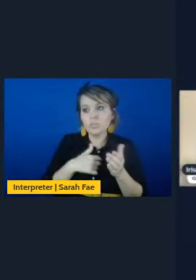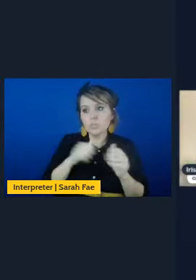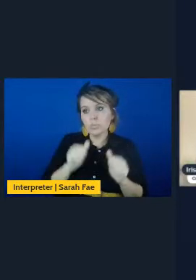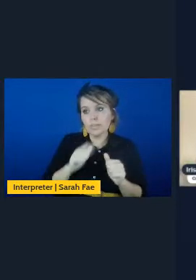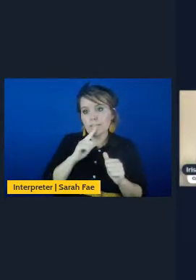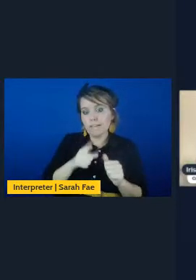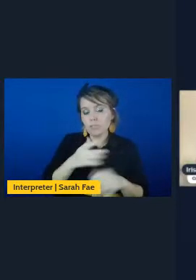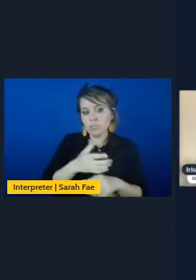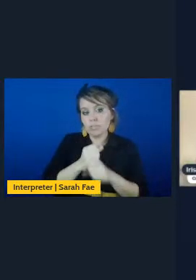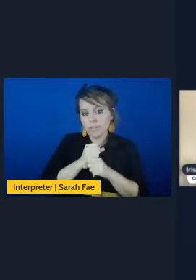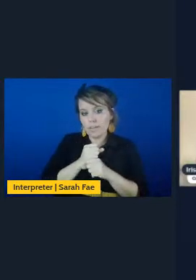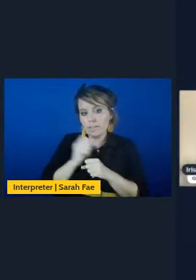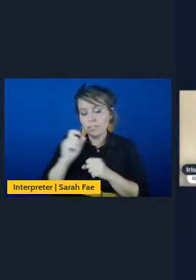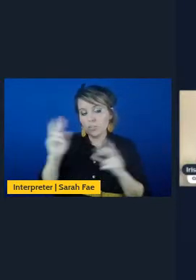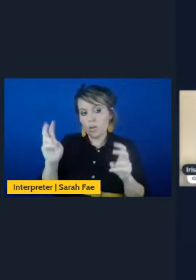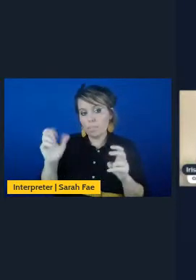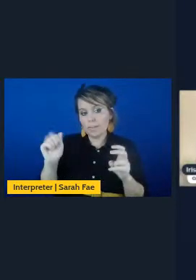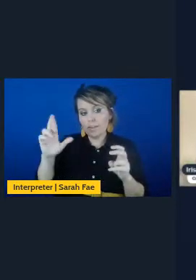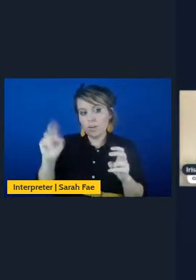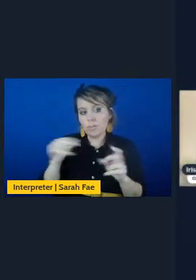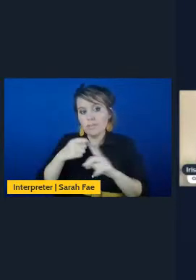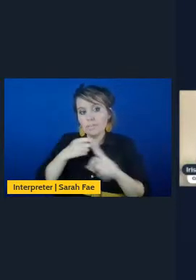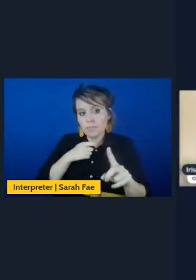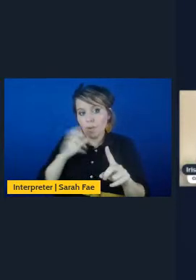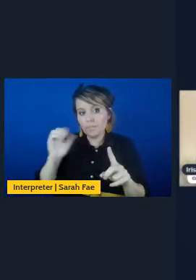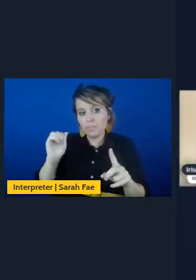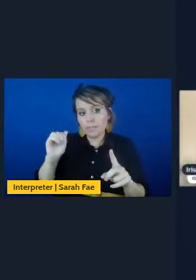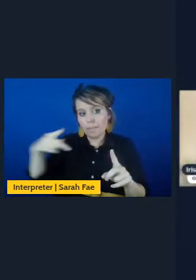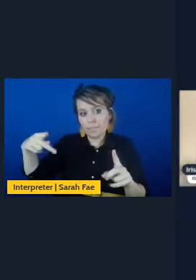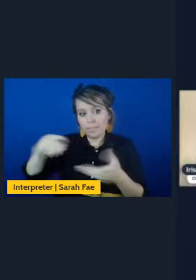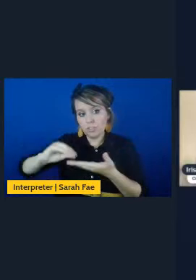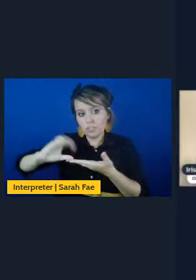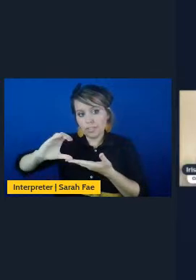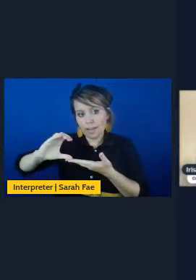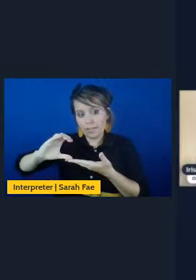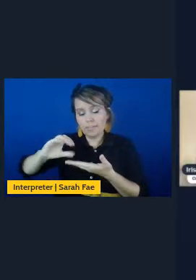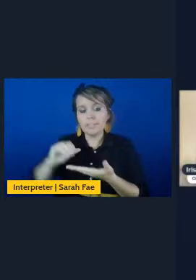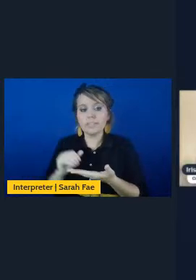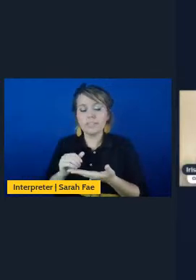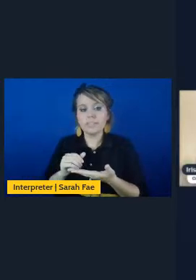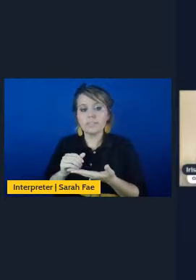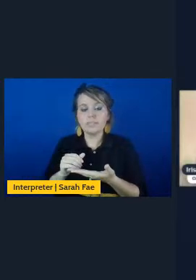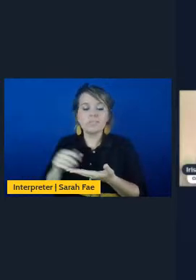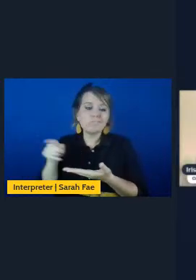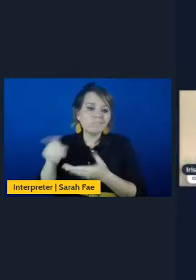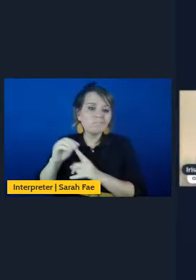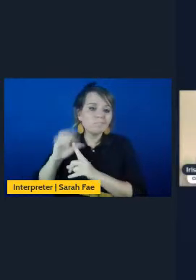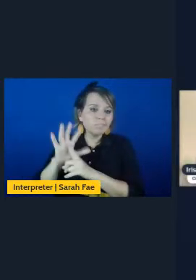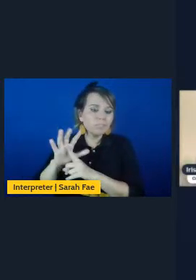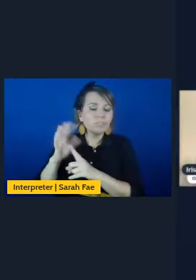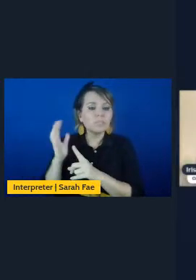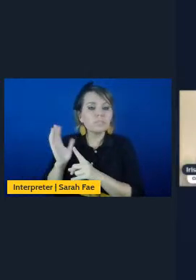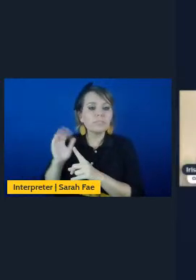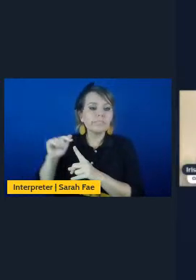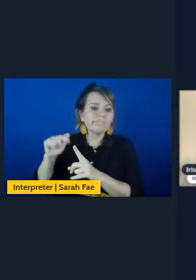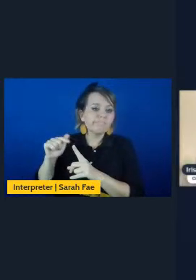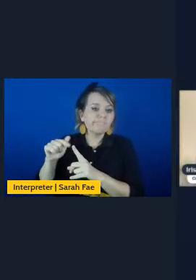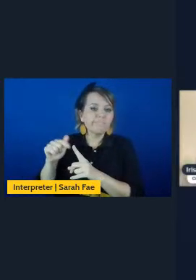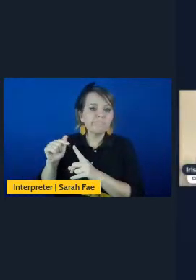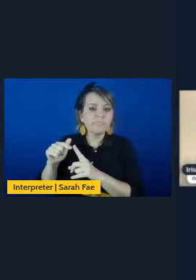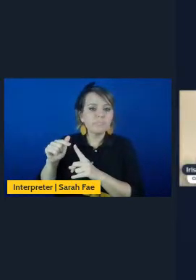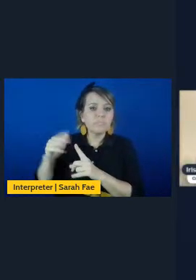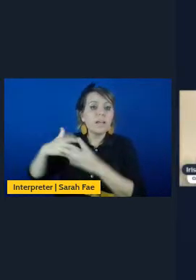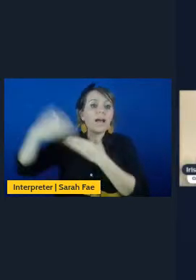the topic ARN from the application stack. So as this is exposed as an output of the